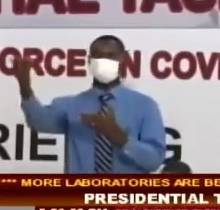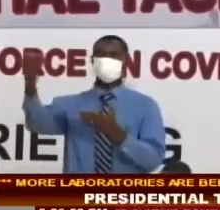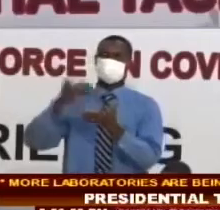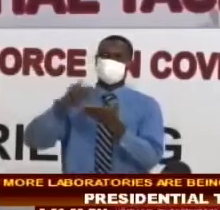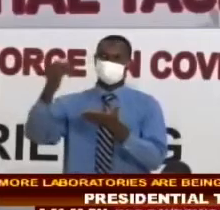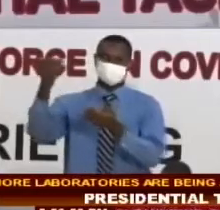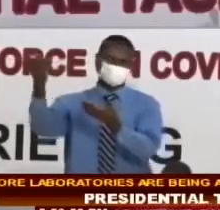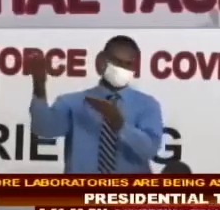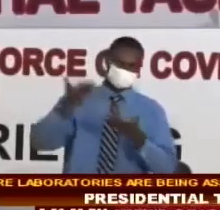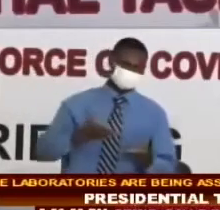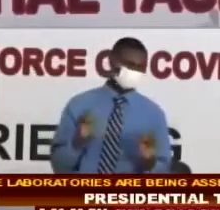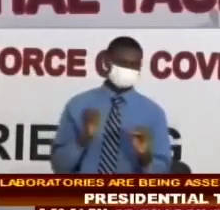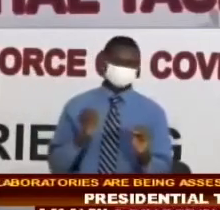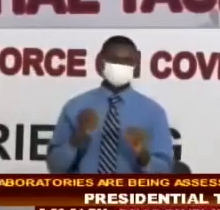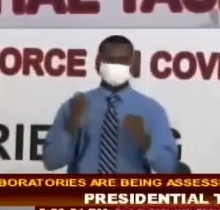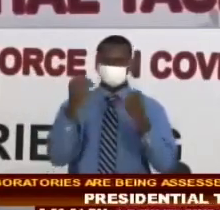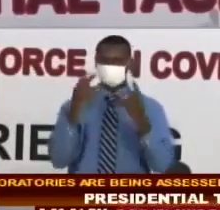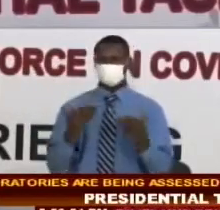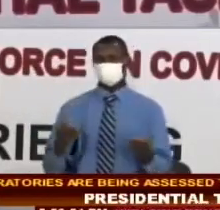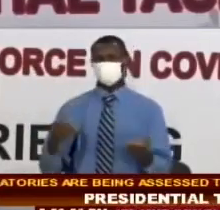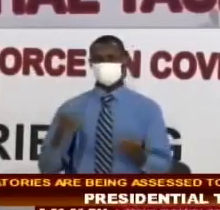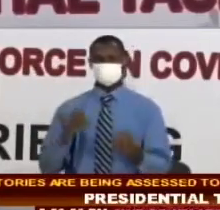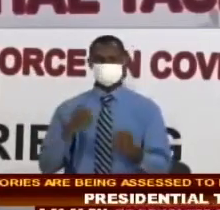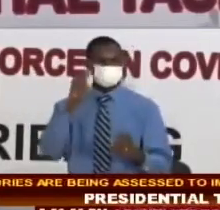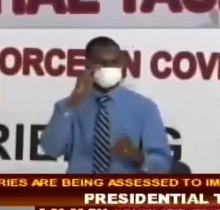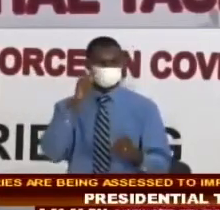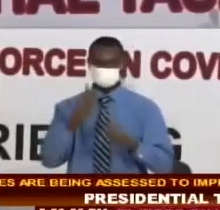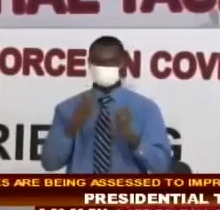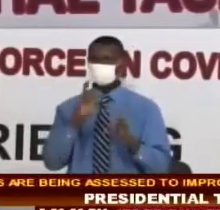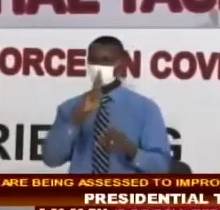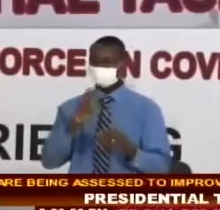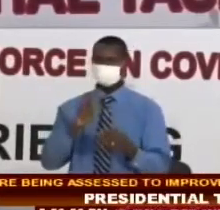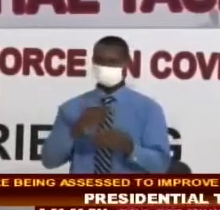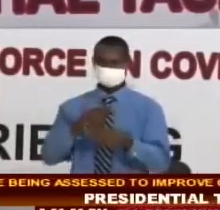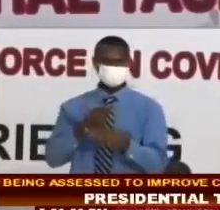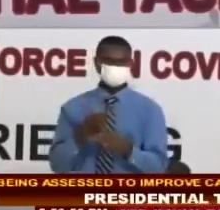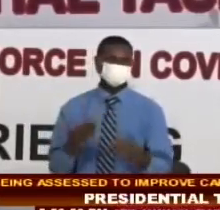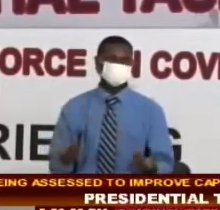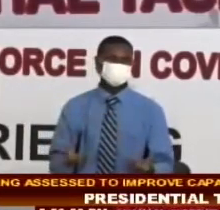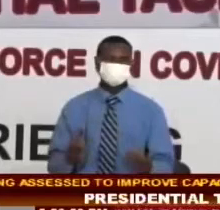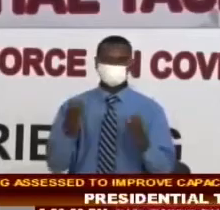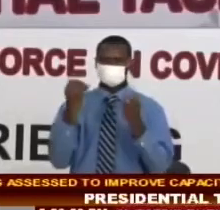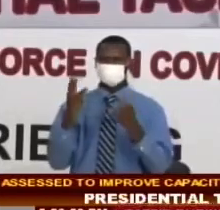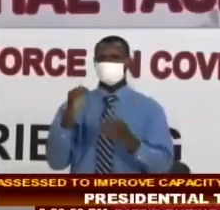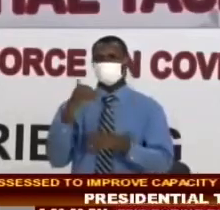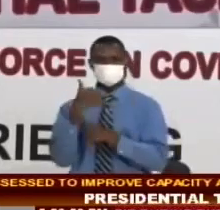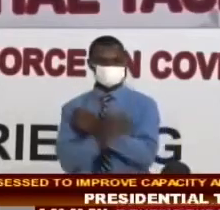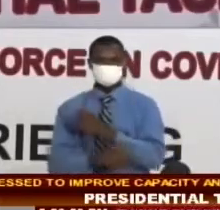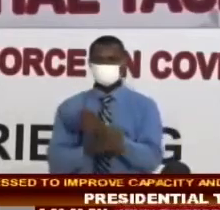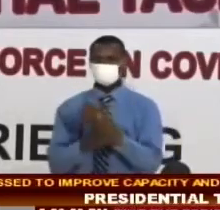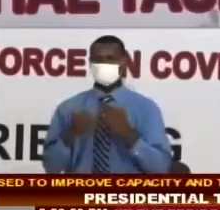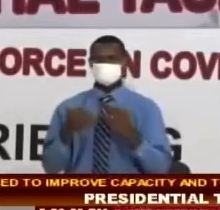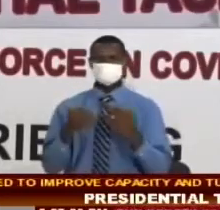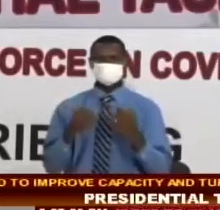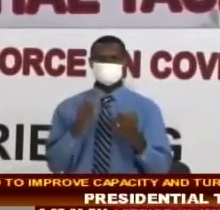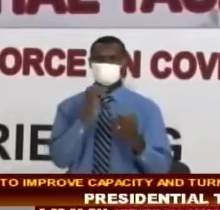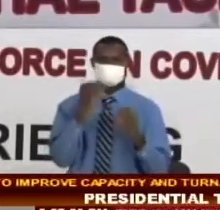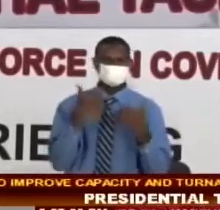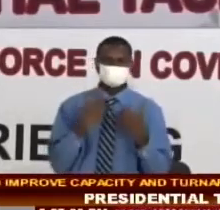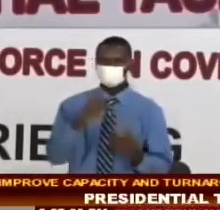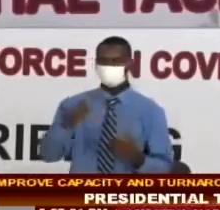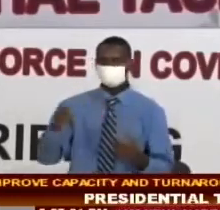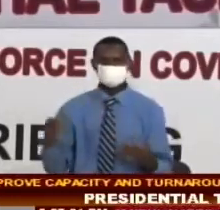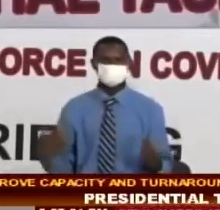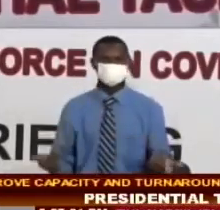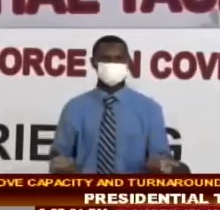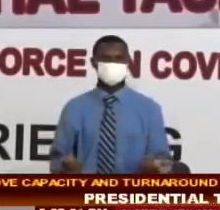even the PPEs that we are looking for. Most countries have run out of stock. But you see, even the local ones that are produced here would have to